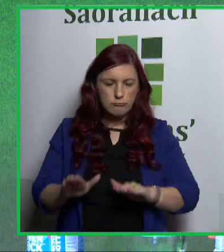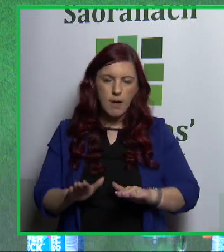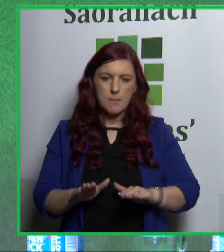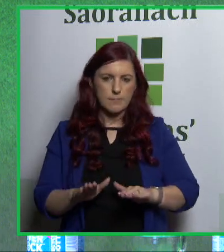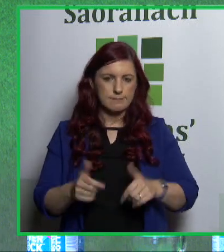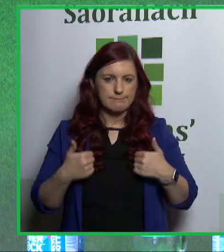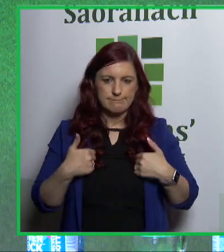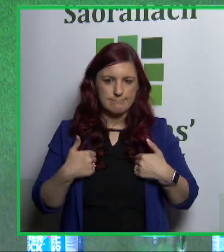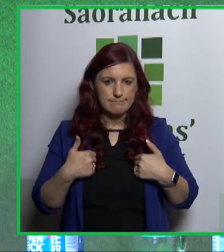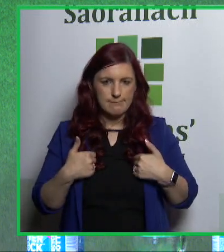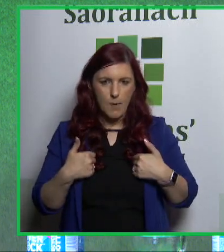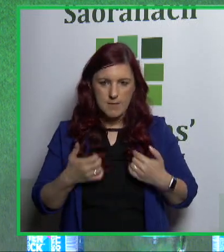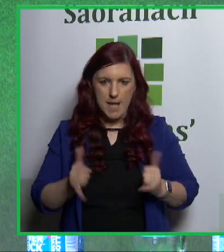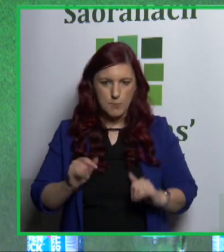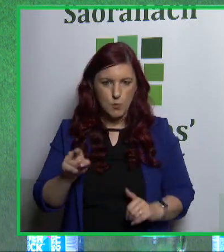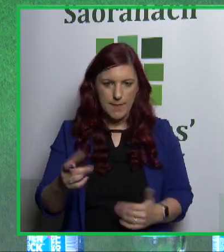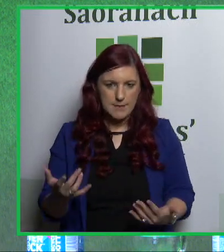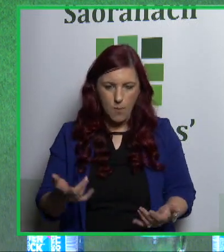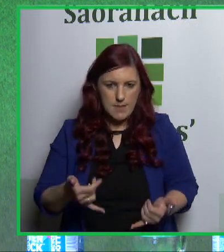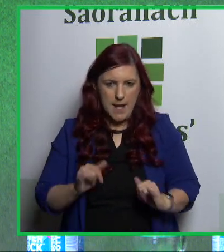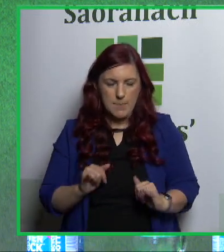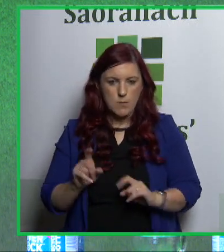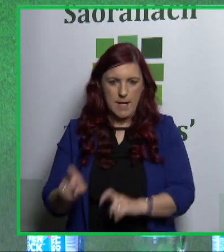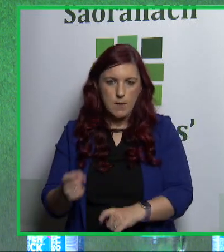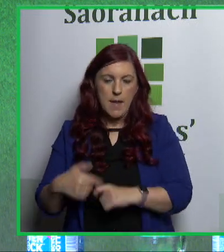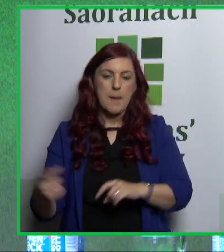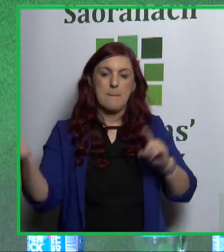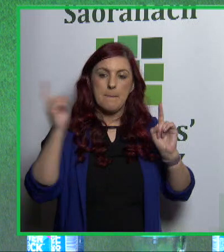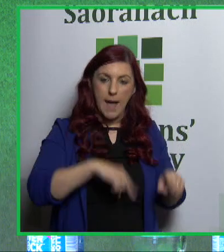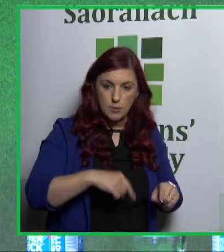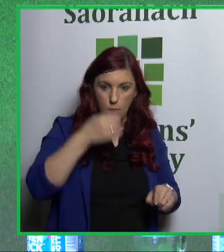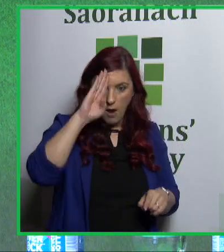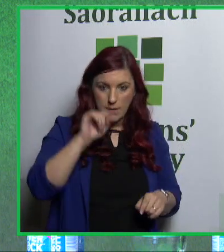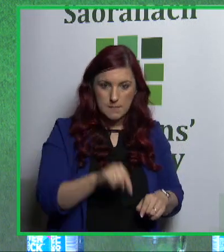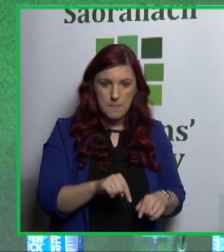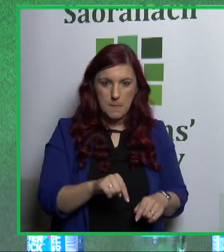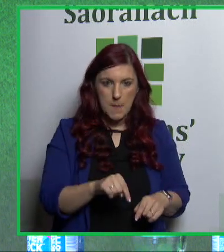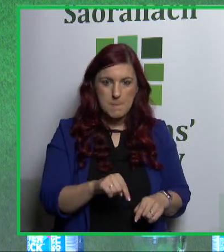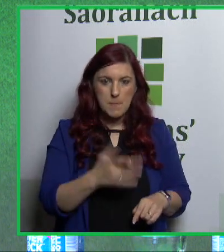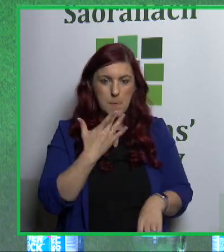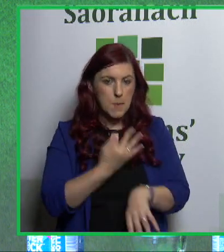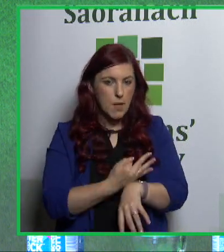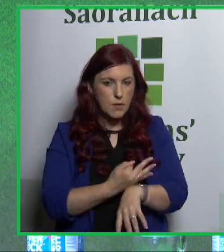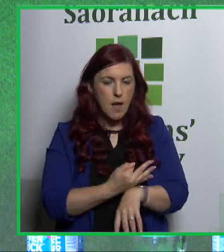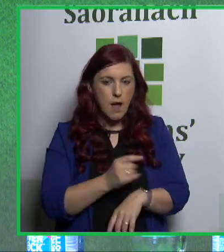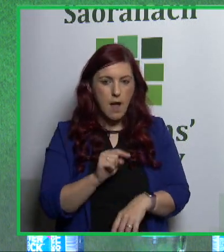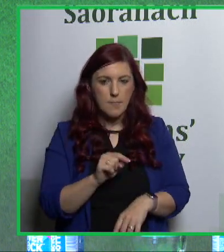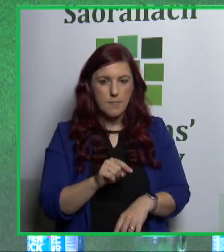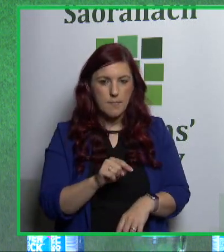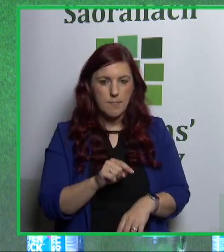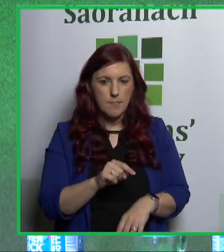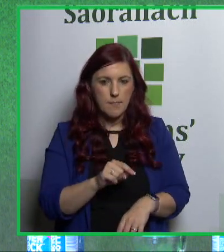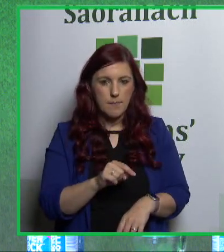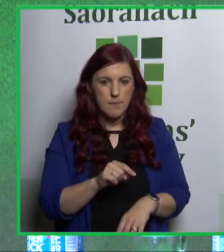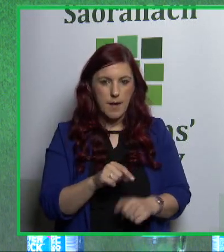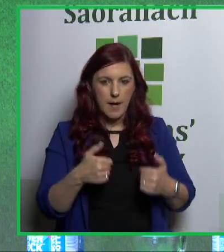I couldn't even do that. I couldn't do that. So then when I came back home then to Waterford, I bolted away from